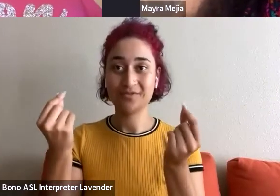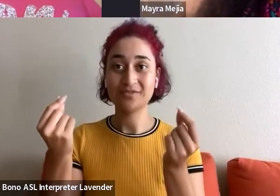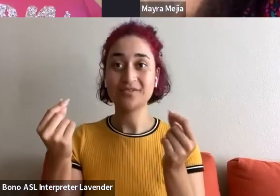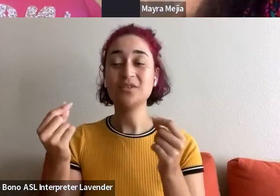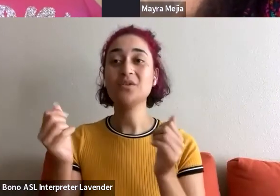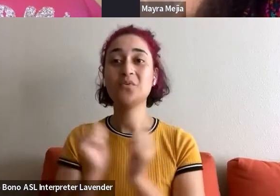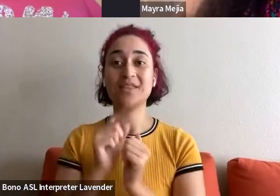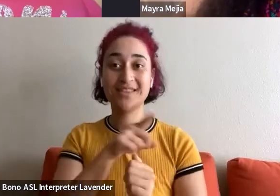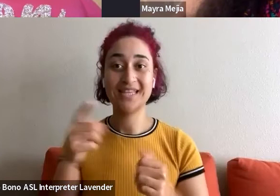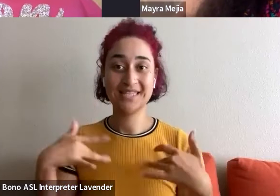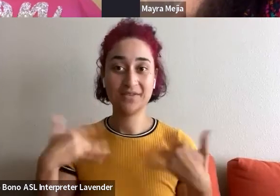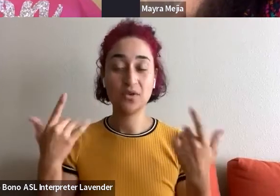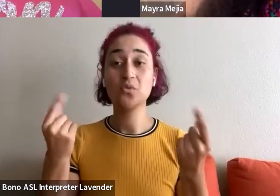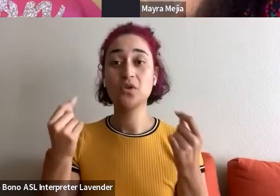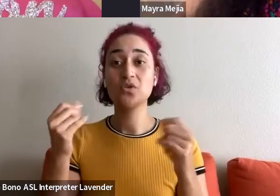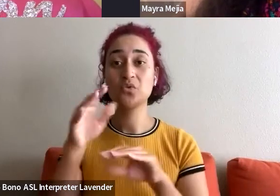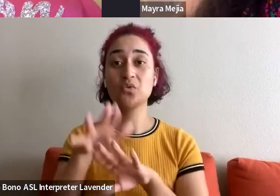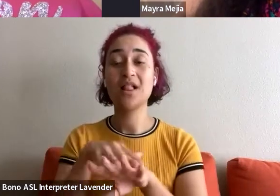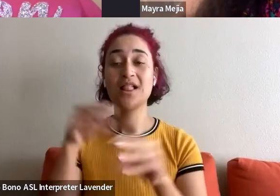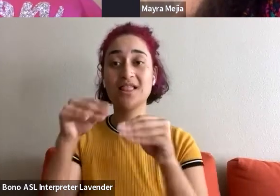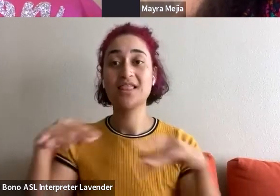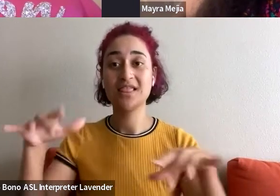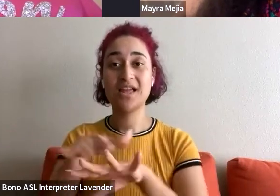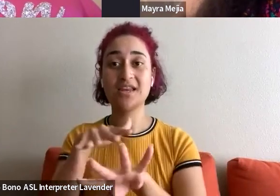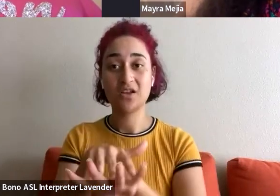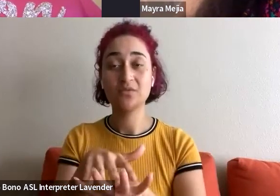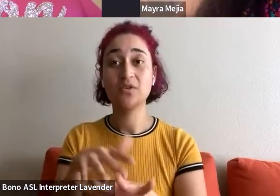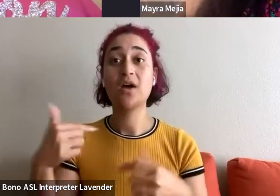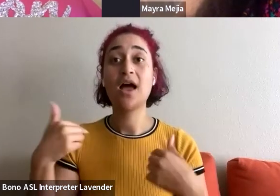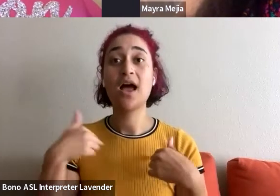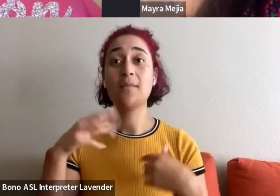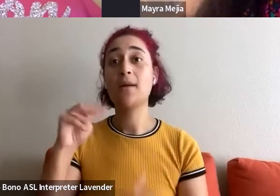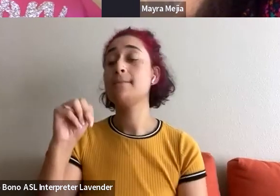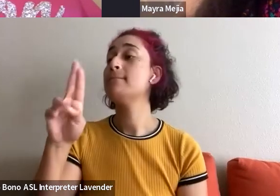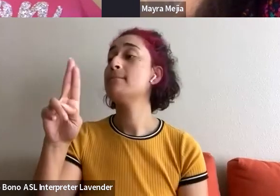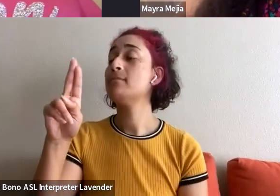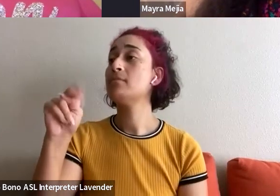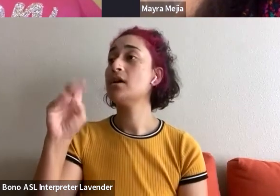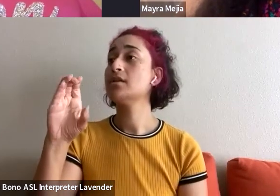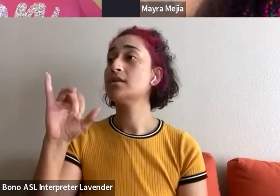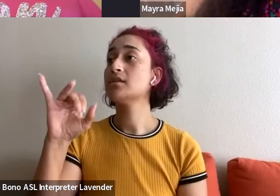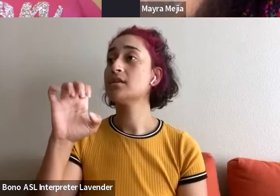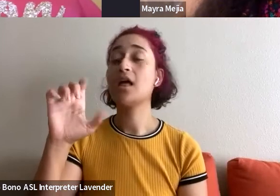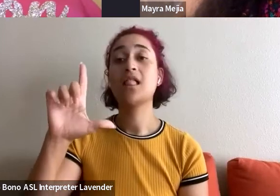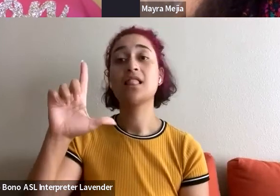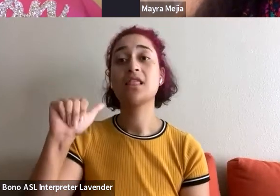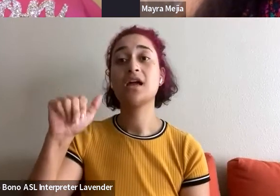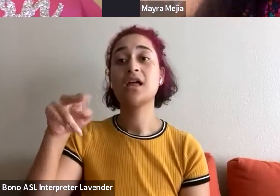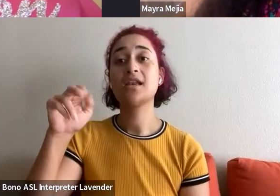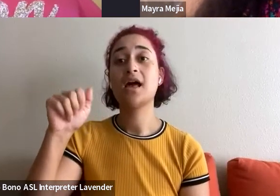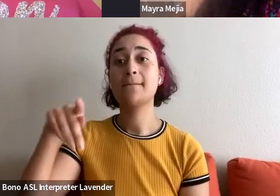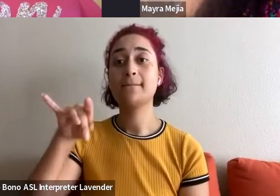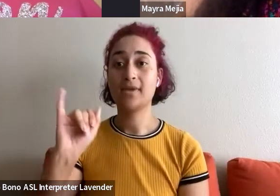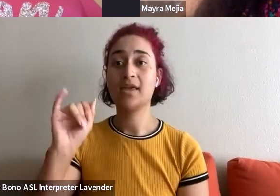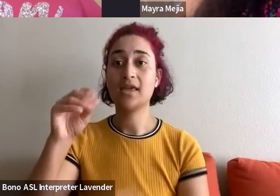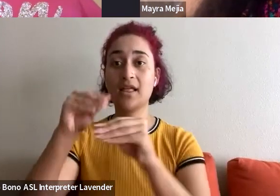episodes, we do land acknowledgement. And I reside on Muncie Lenape tribal land. So if you're